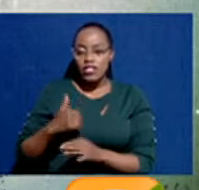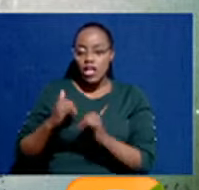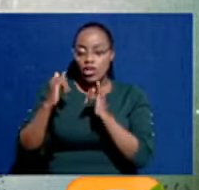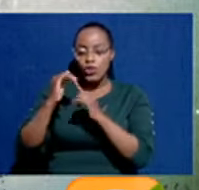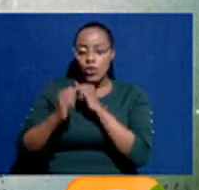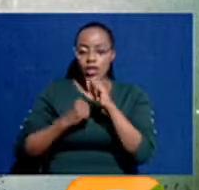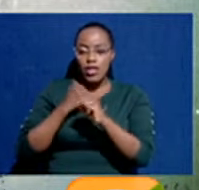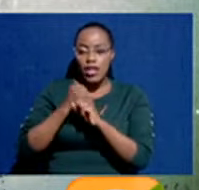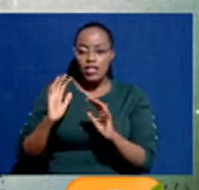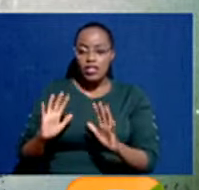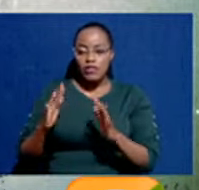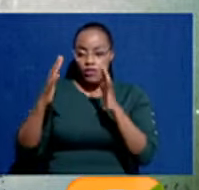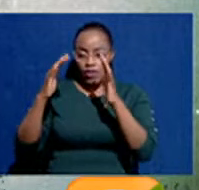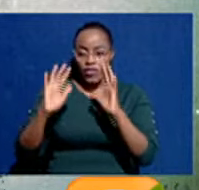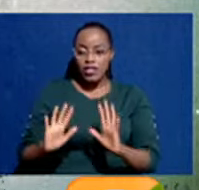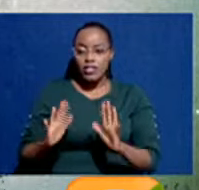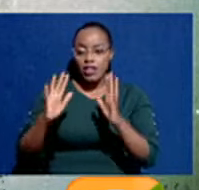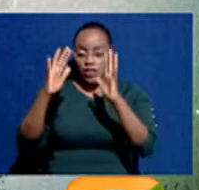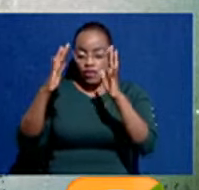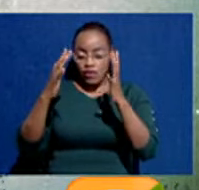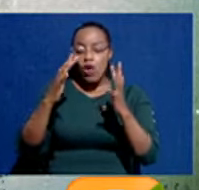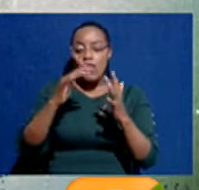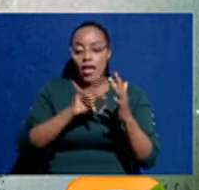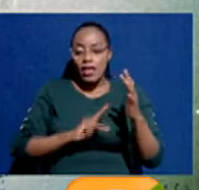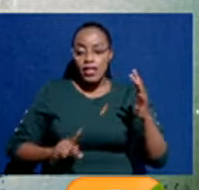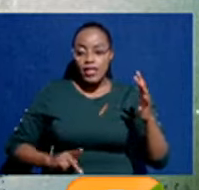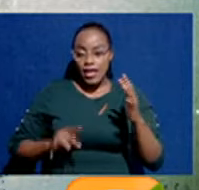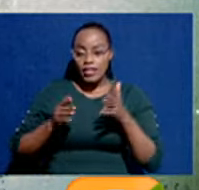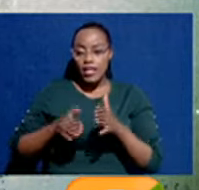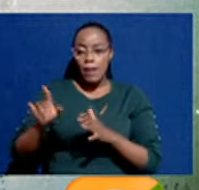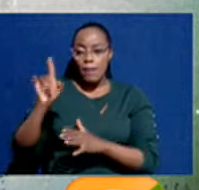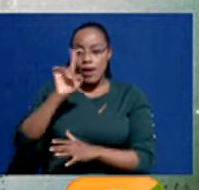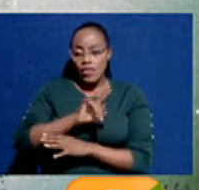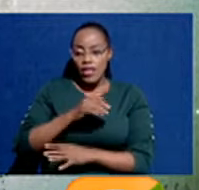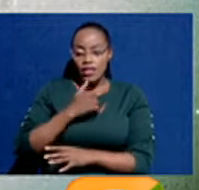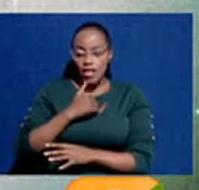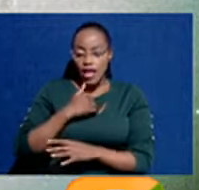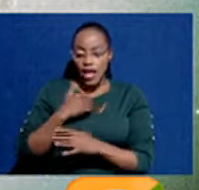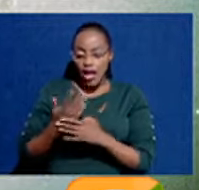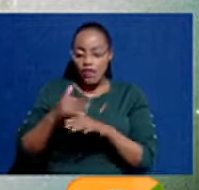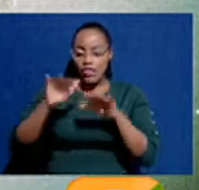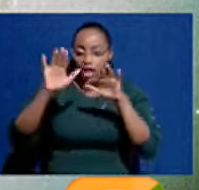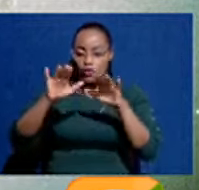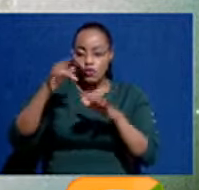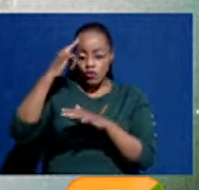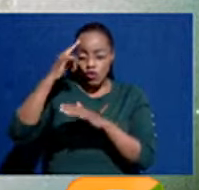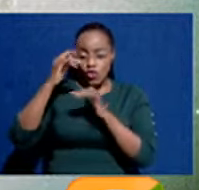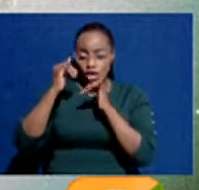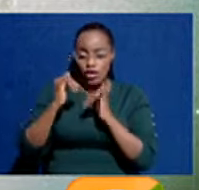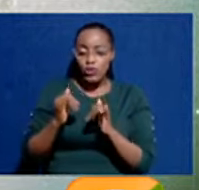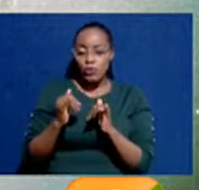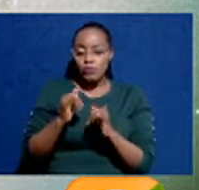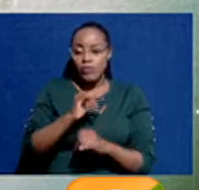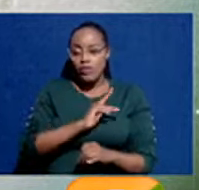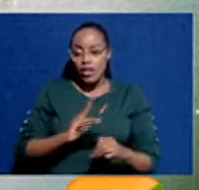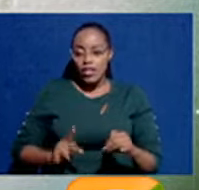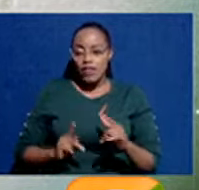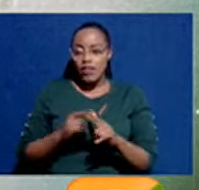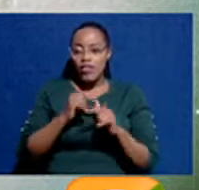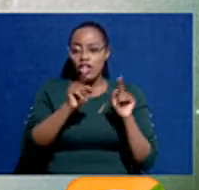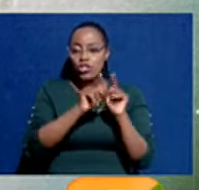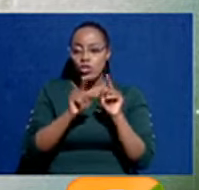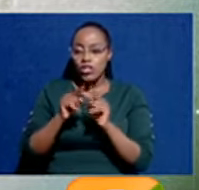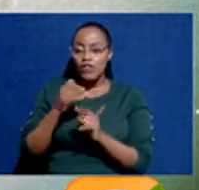celebration, celebration of the Emperor's birthday, coronation of the Empress, assignment of general wars, and the